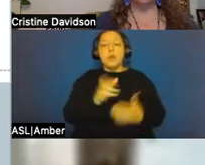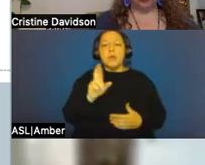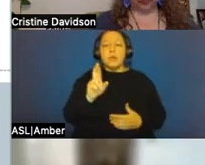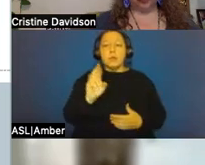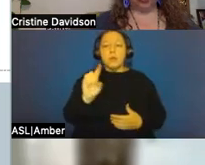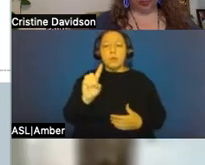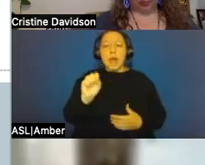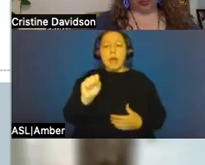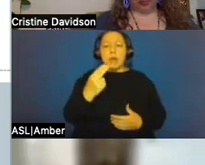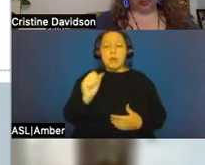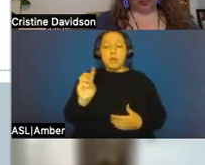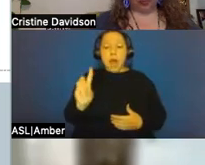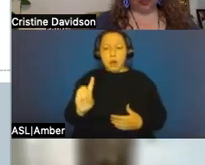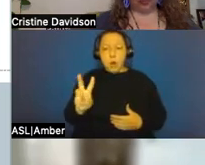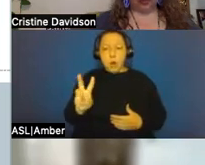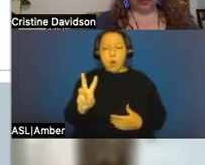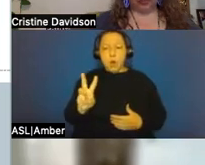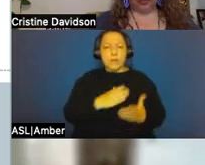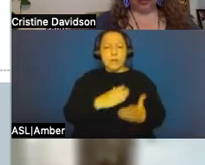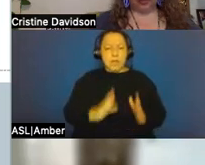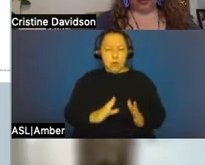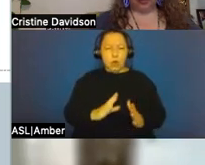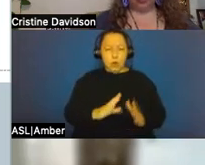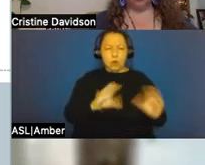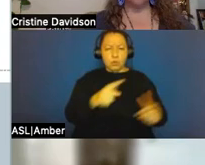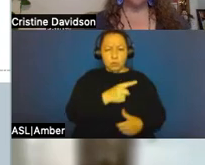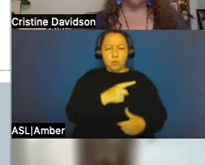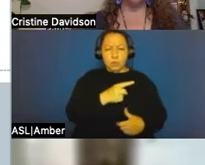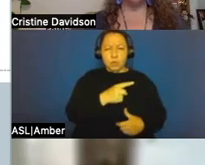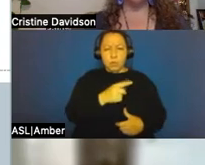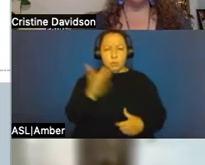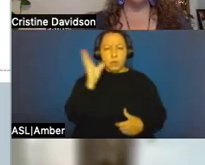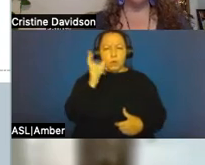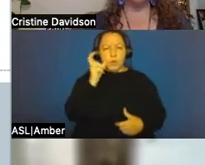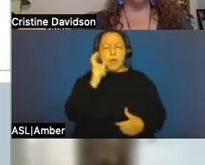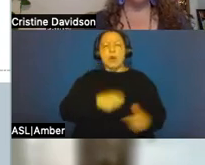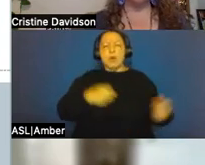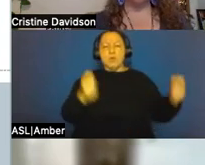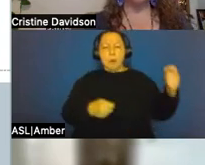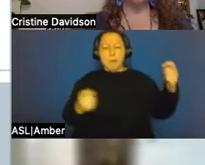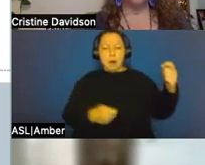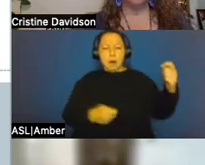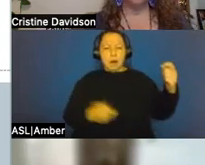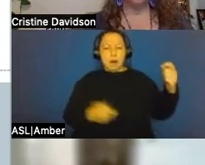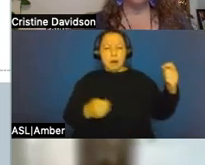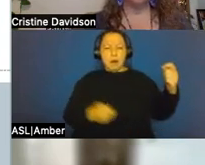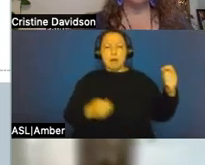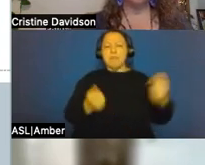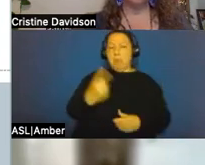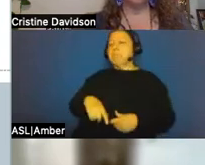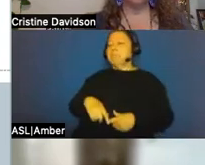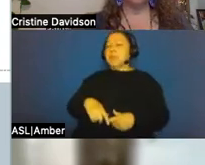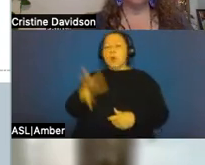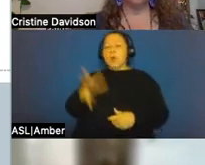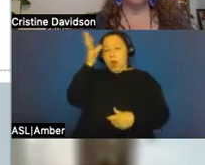So hold on. Grandfather, grandmother, creator,